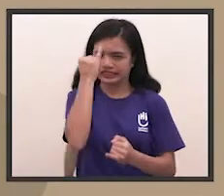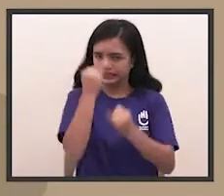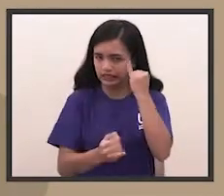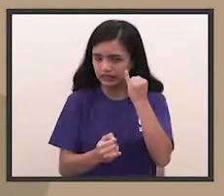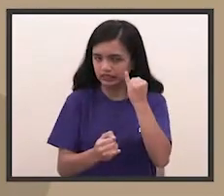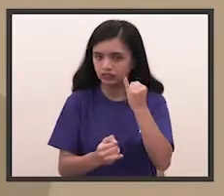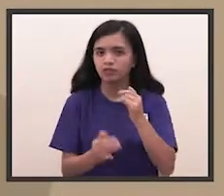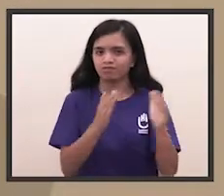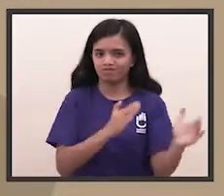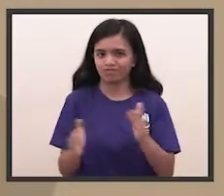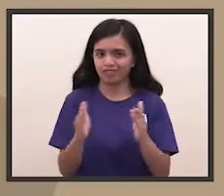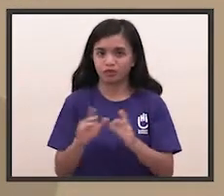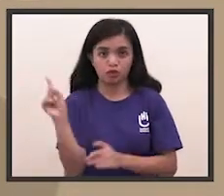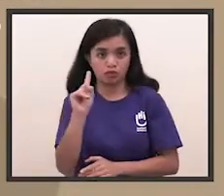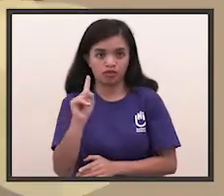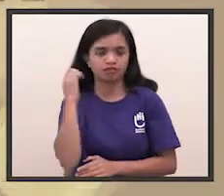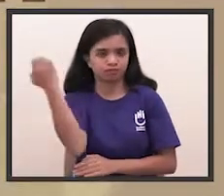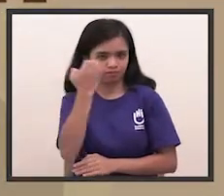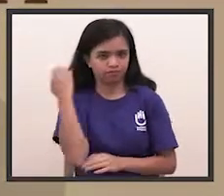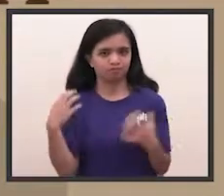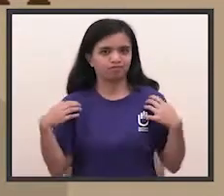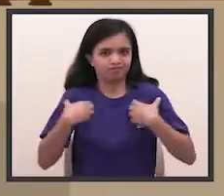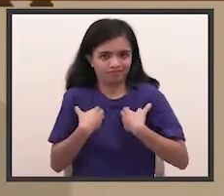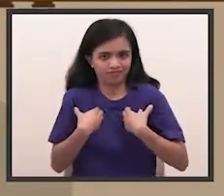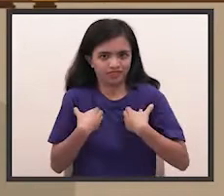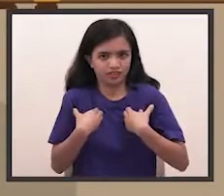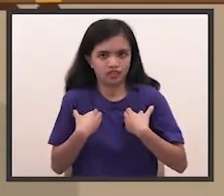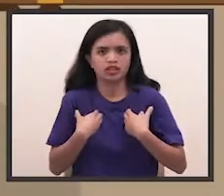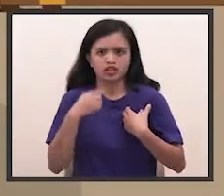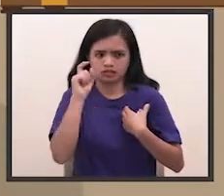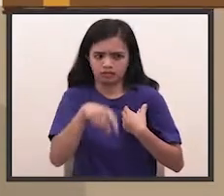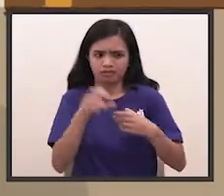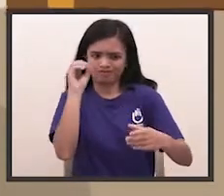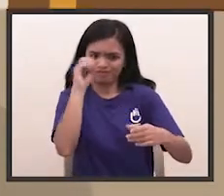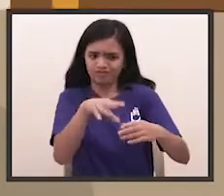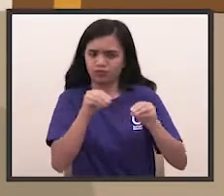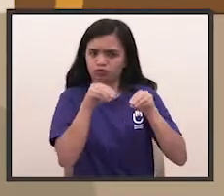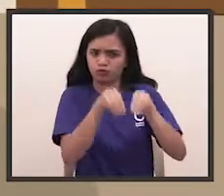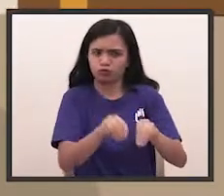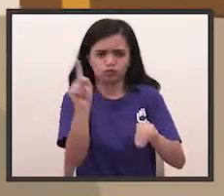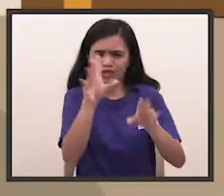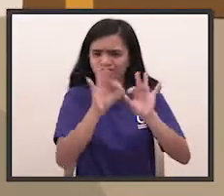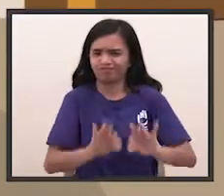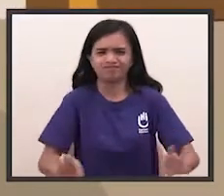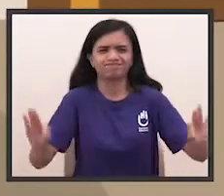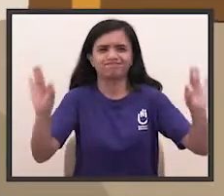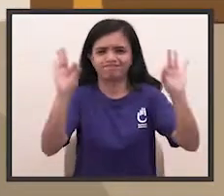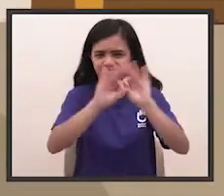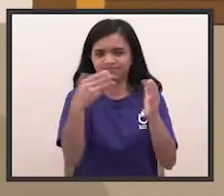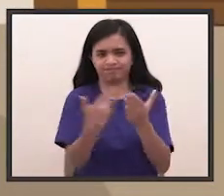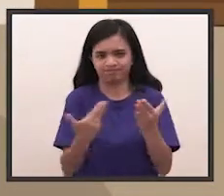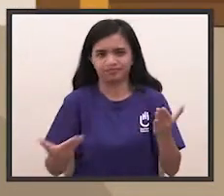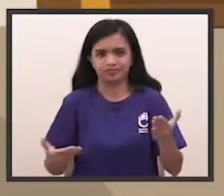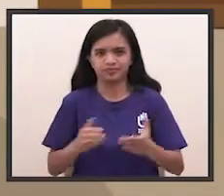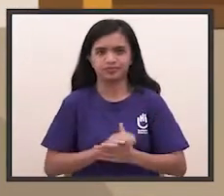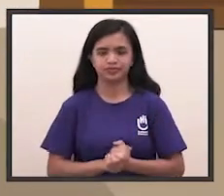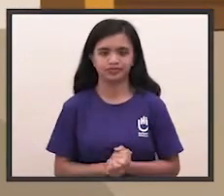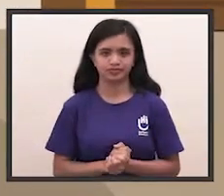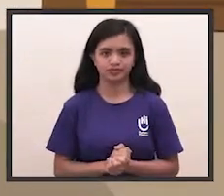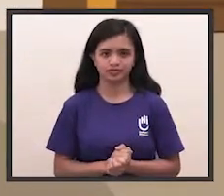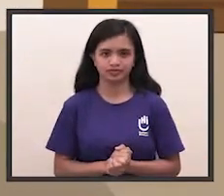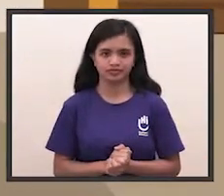Lastly, prepare an emergency backpack. Make sure to put important items and